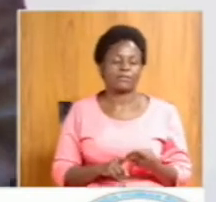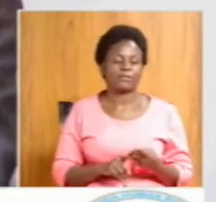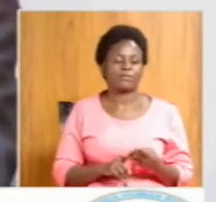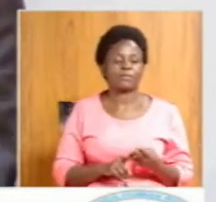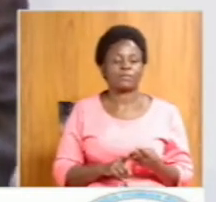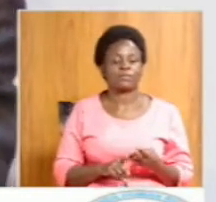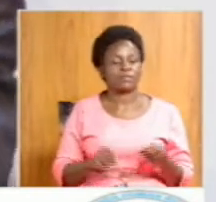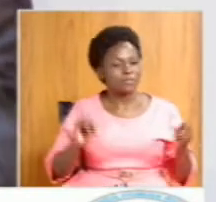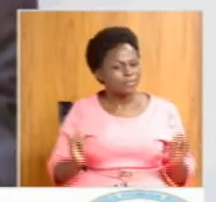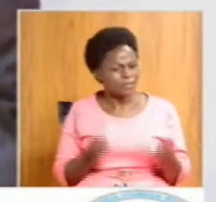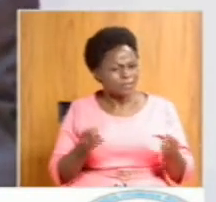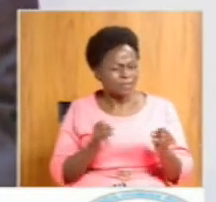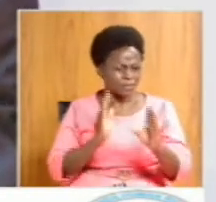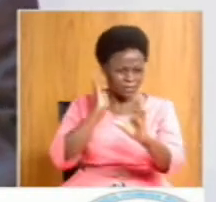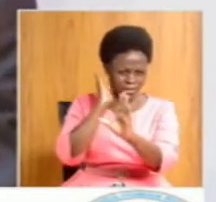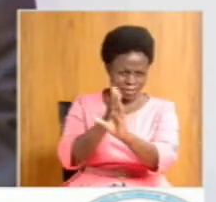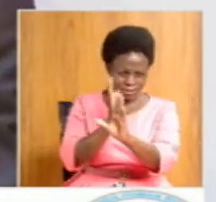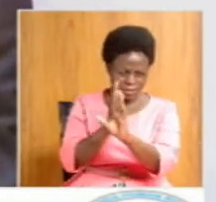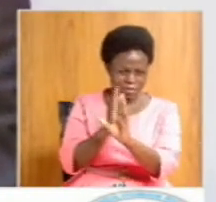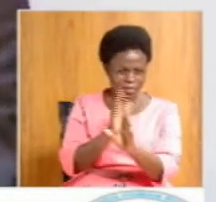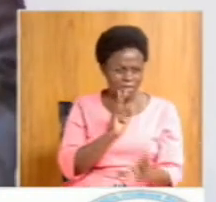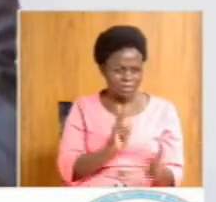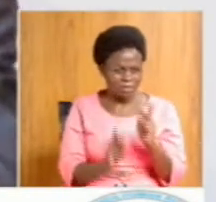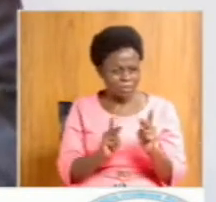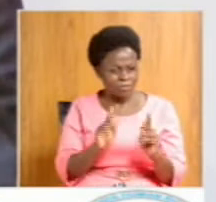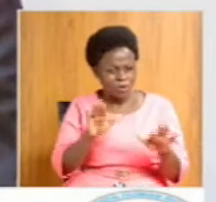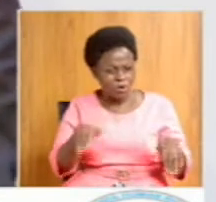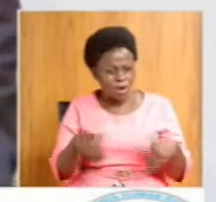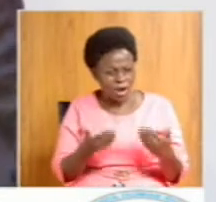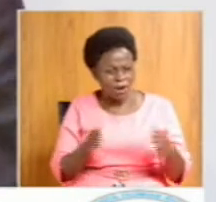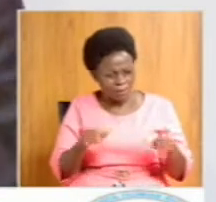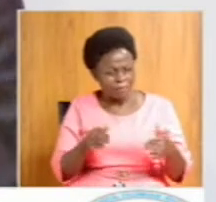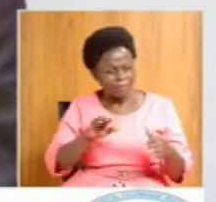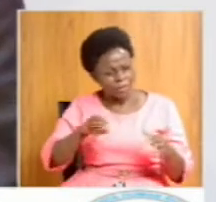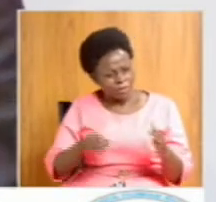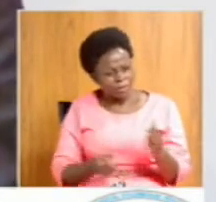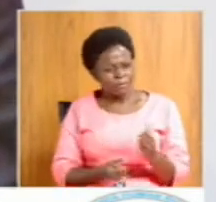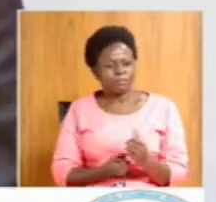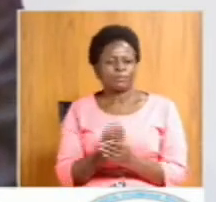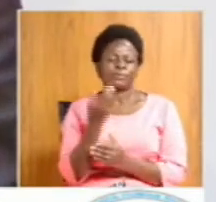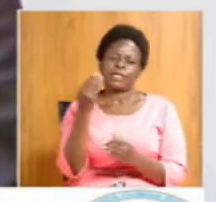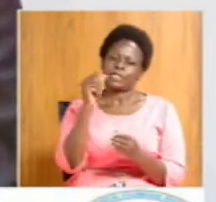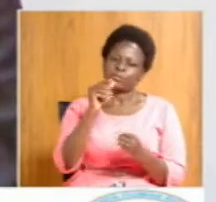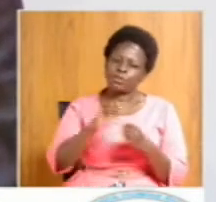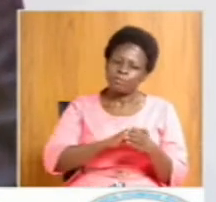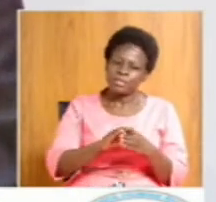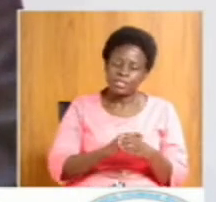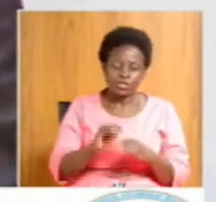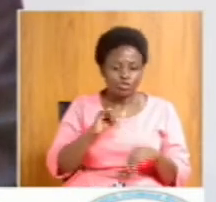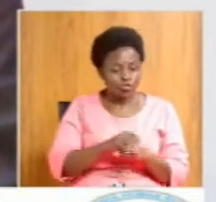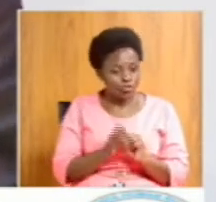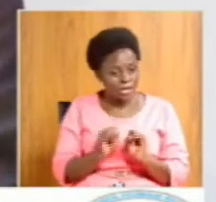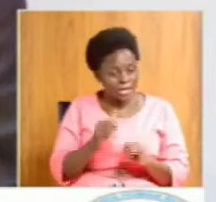to try also and target these people on how they could resume their small businesses to try